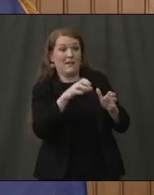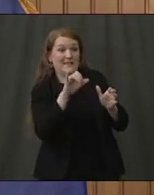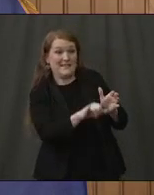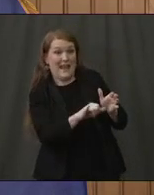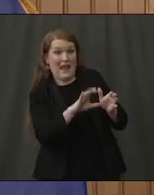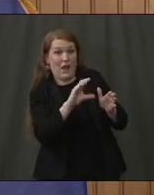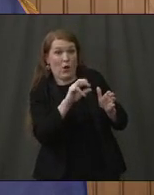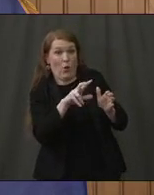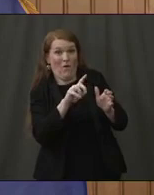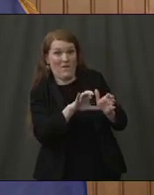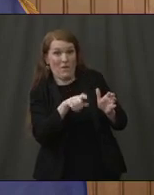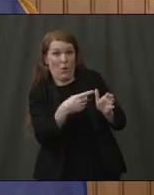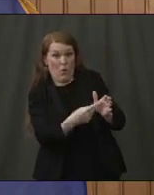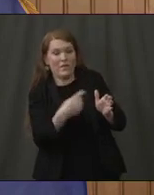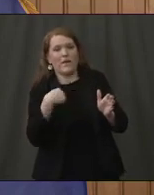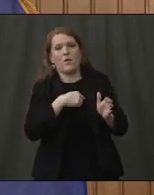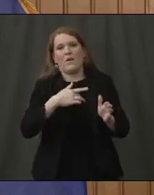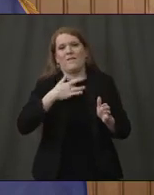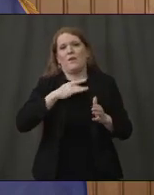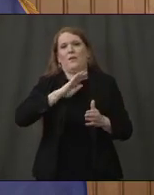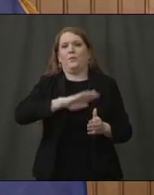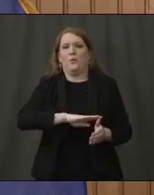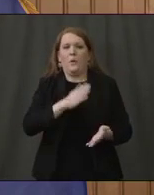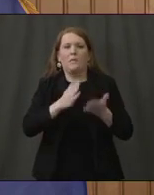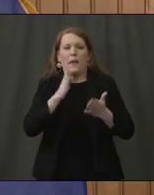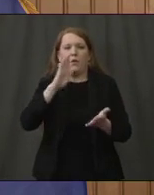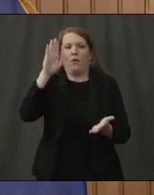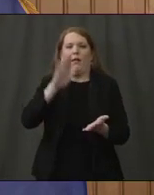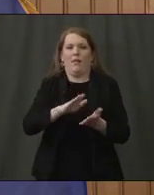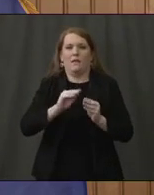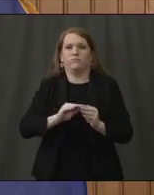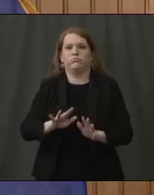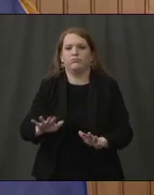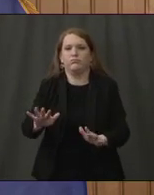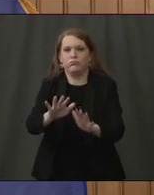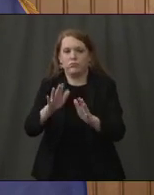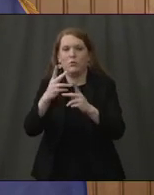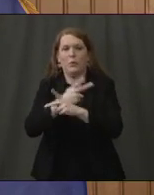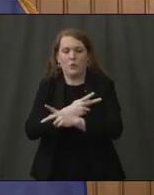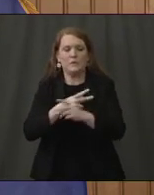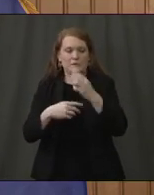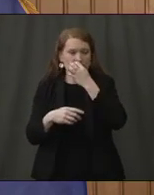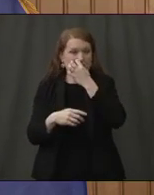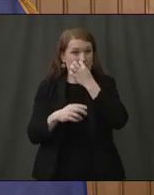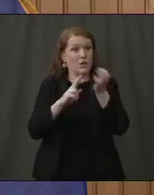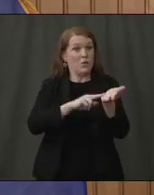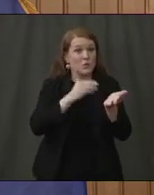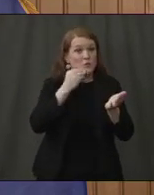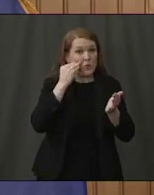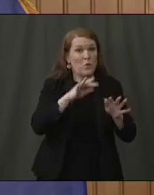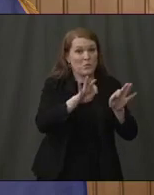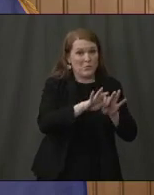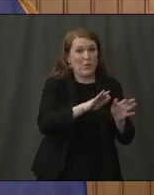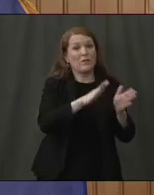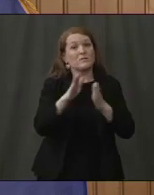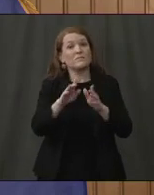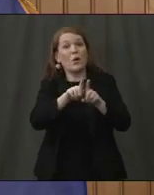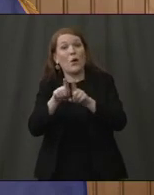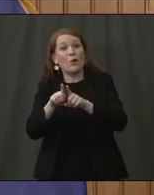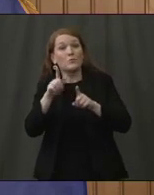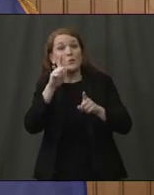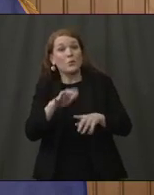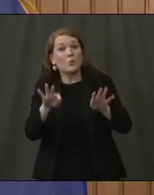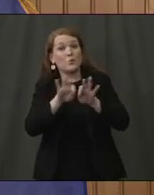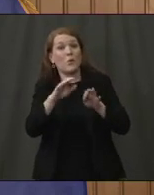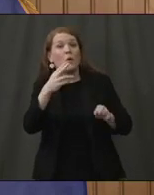to occur. Obviously, other group settings include the homeless. And again, they're folks living in close quarters